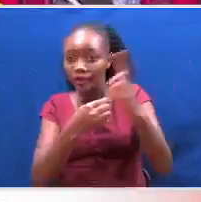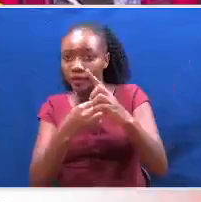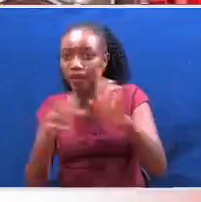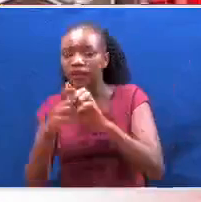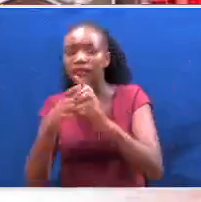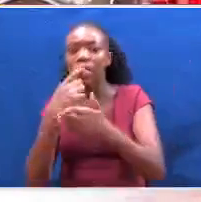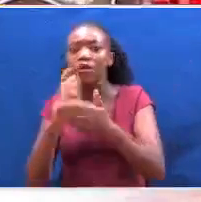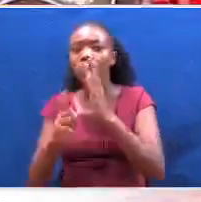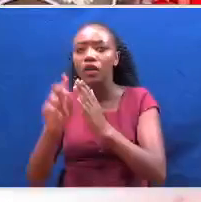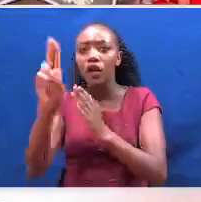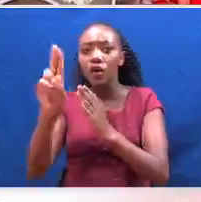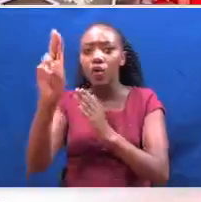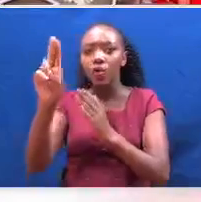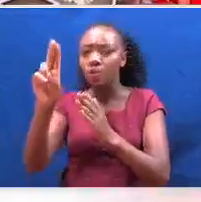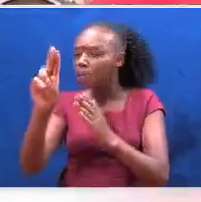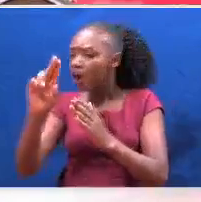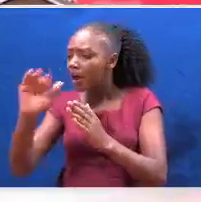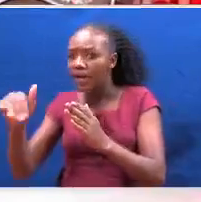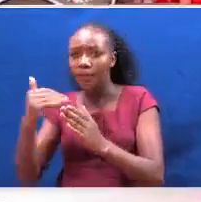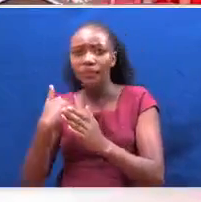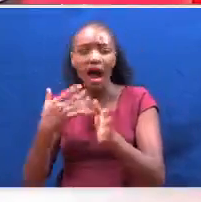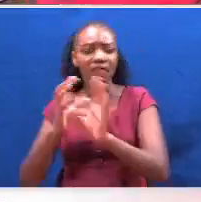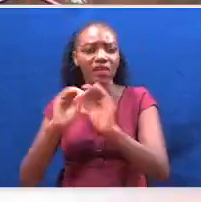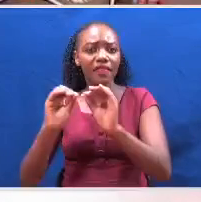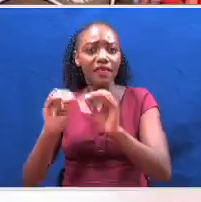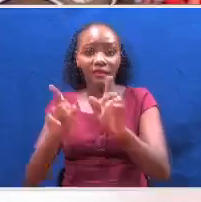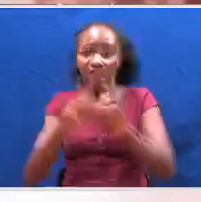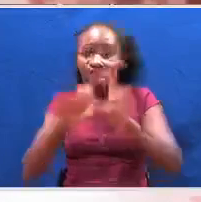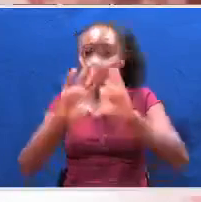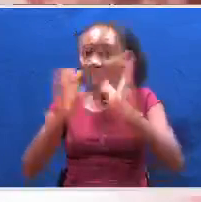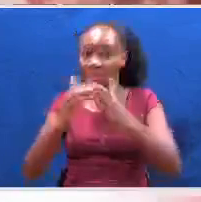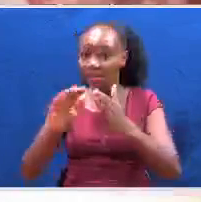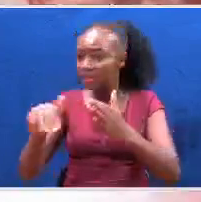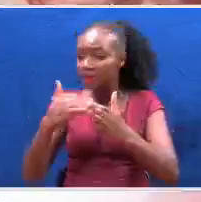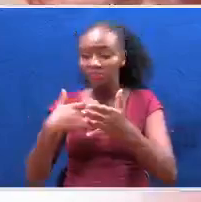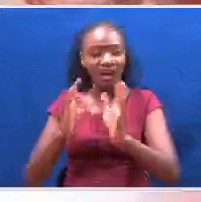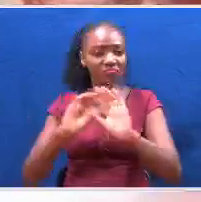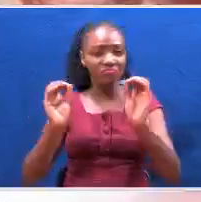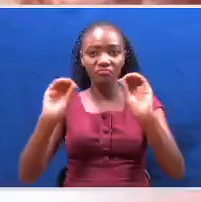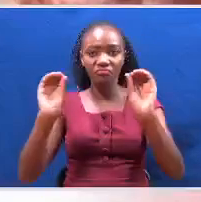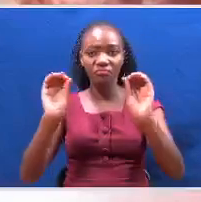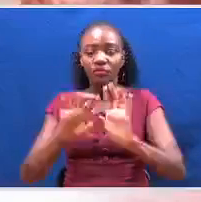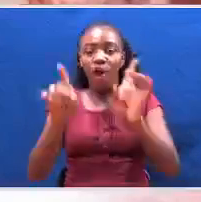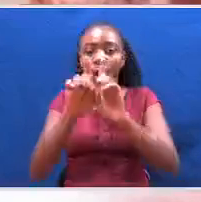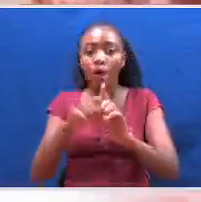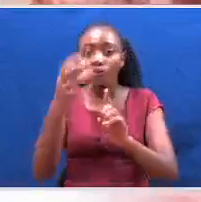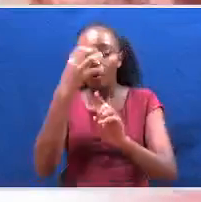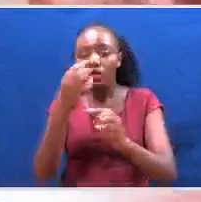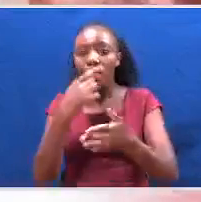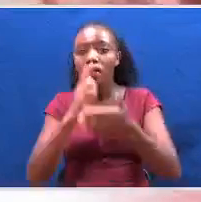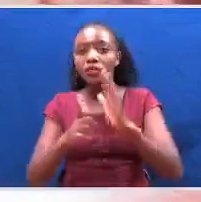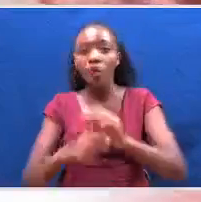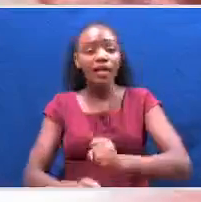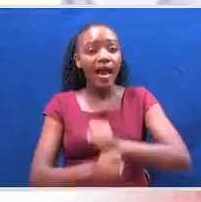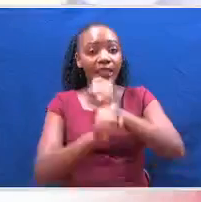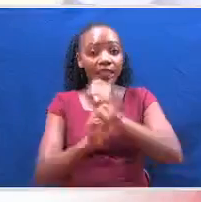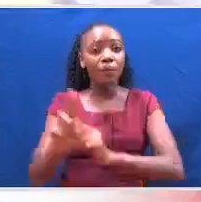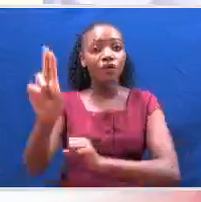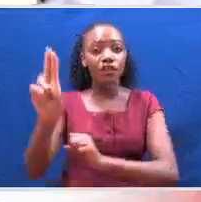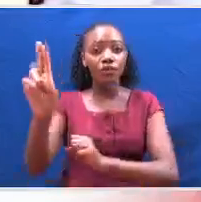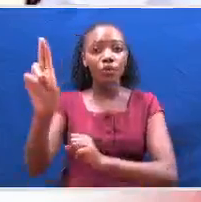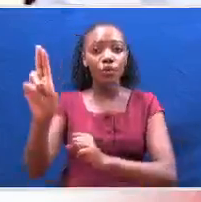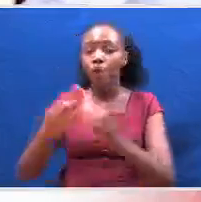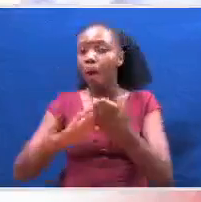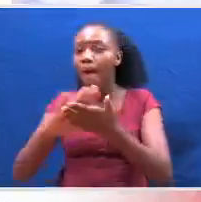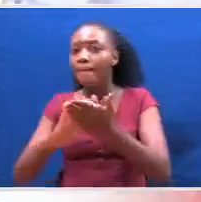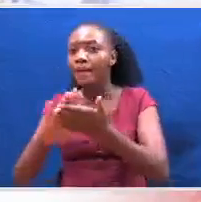clarifying that Uhuru owes him not or his community any form of political debt. Ruto says he supported Uhuru not on the